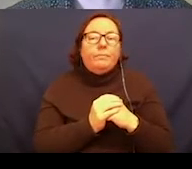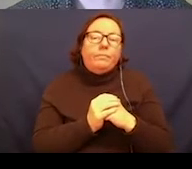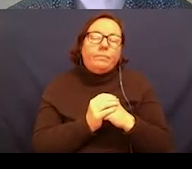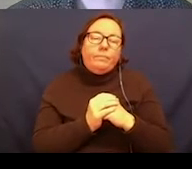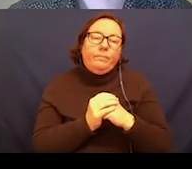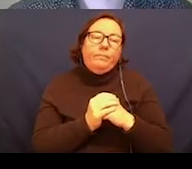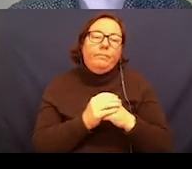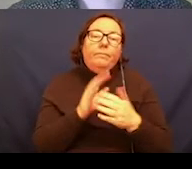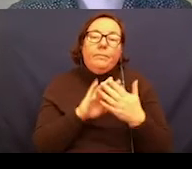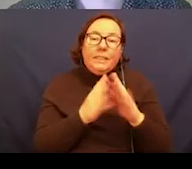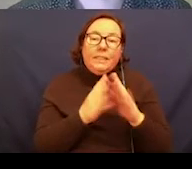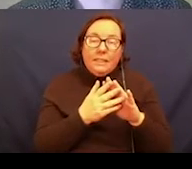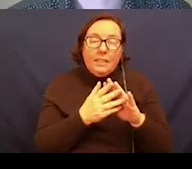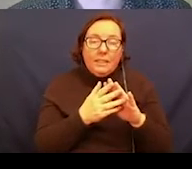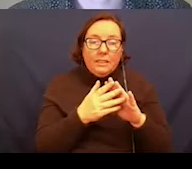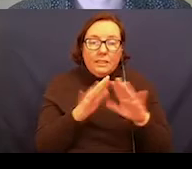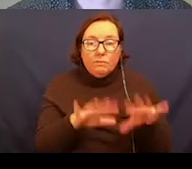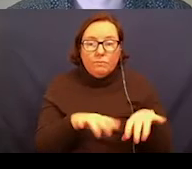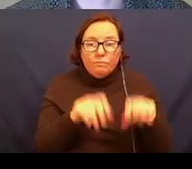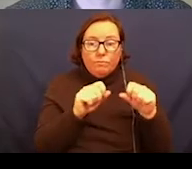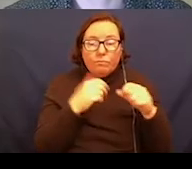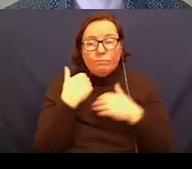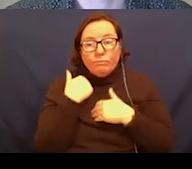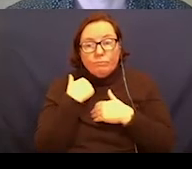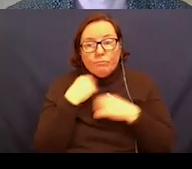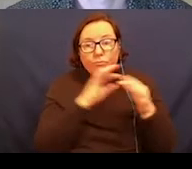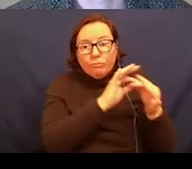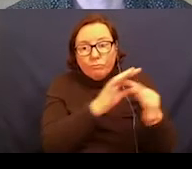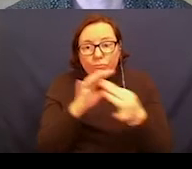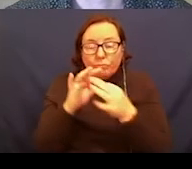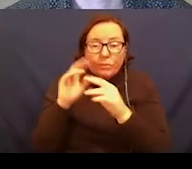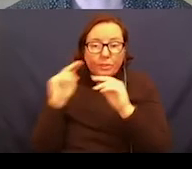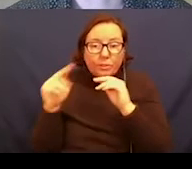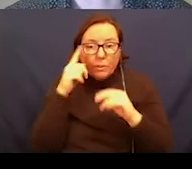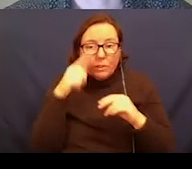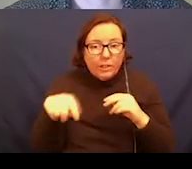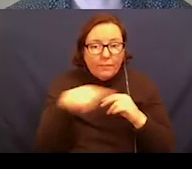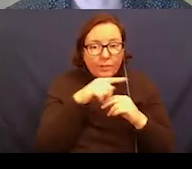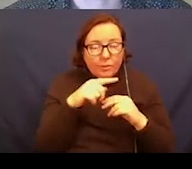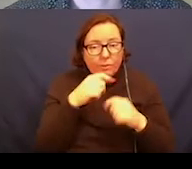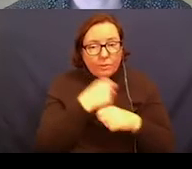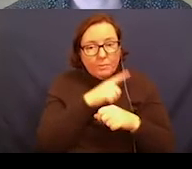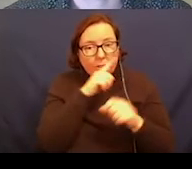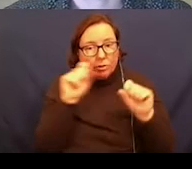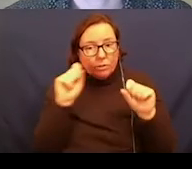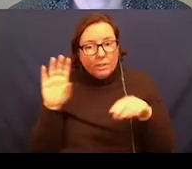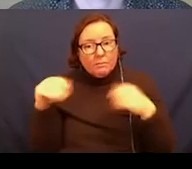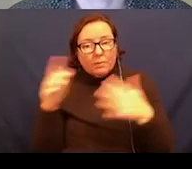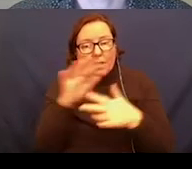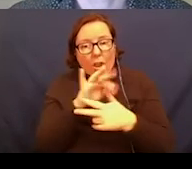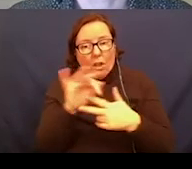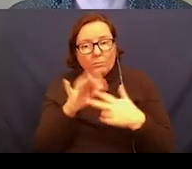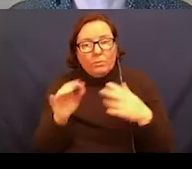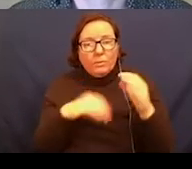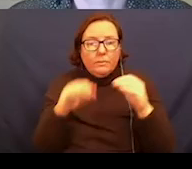The city does this on behalf of the program's customers so as to provide the most affordable and